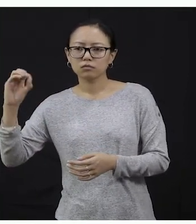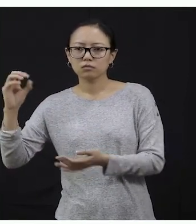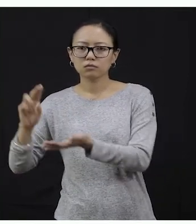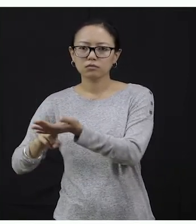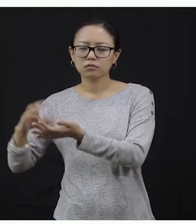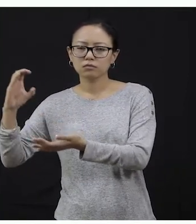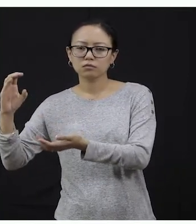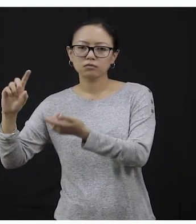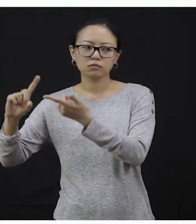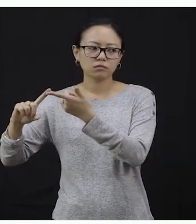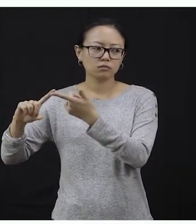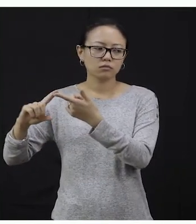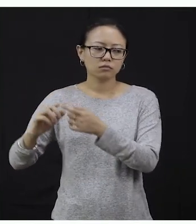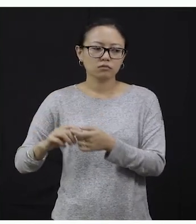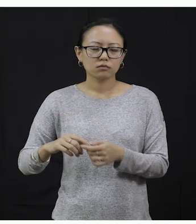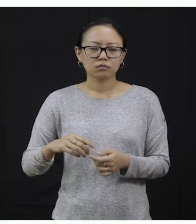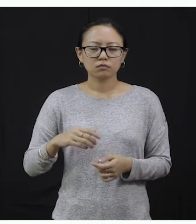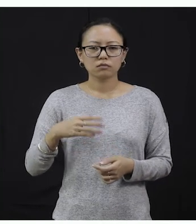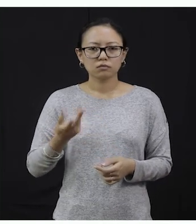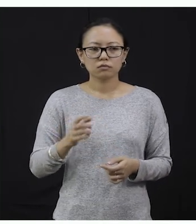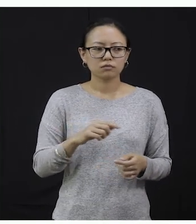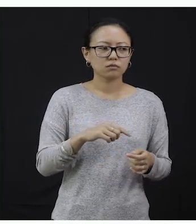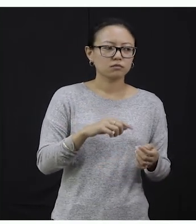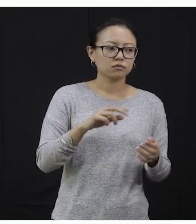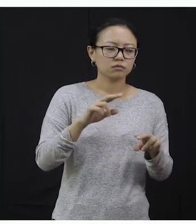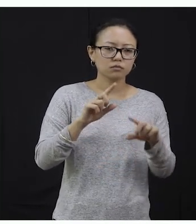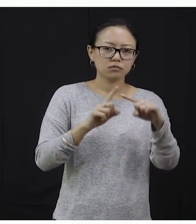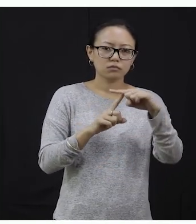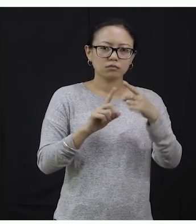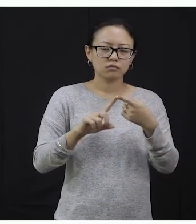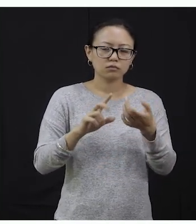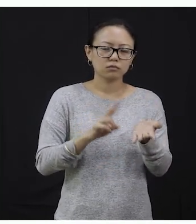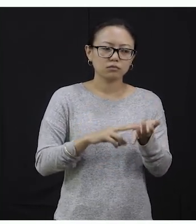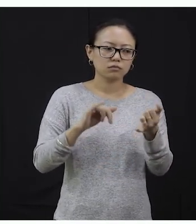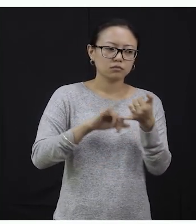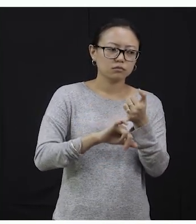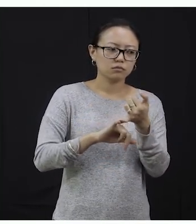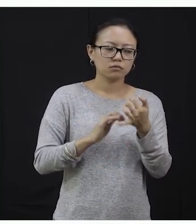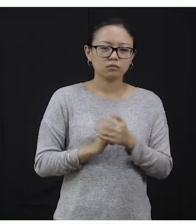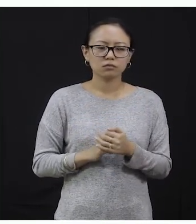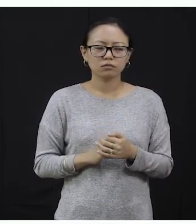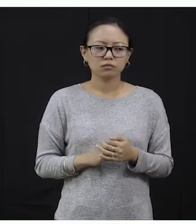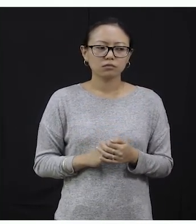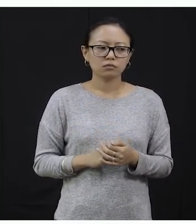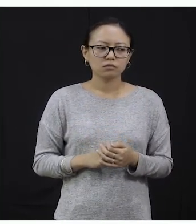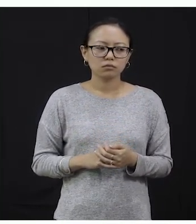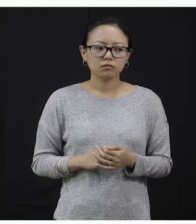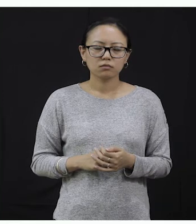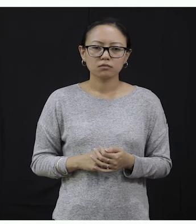tens place, you have 1. So 1 will come next, that is in your tens place. Then 9. Okay,